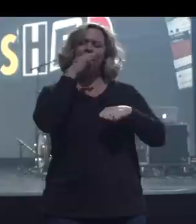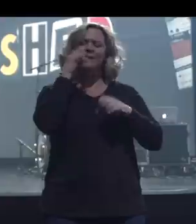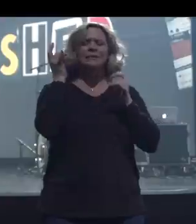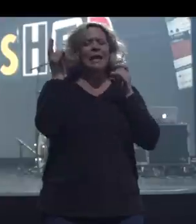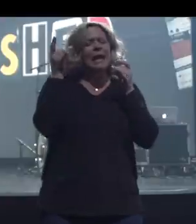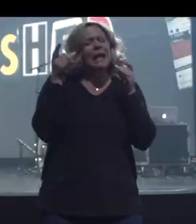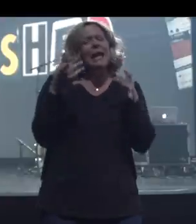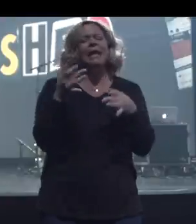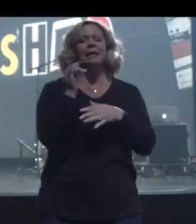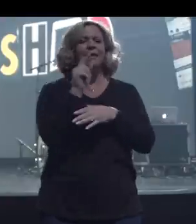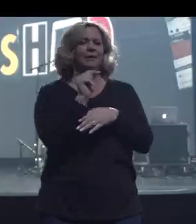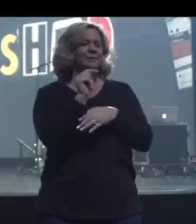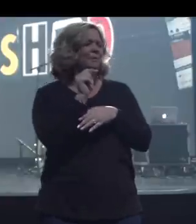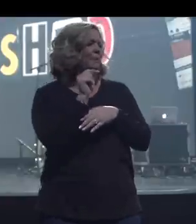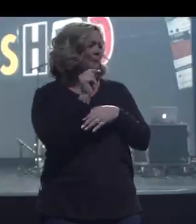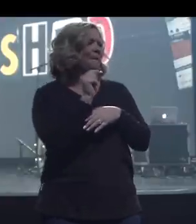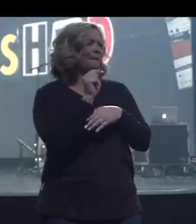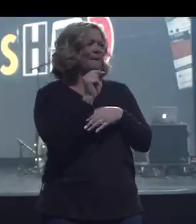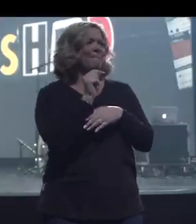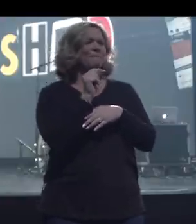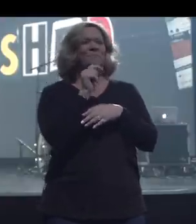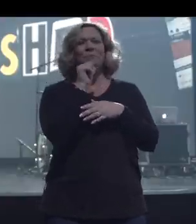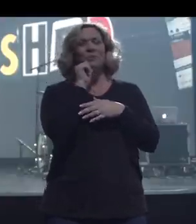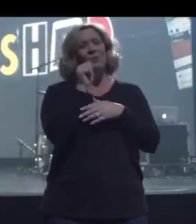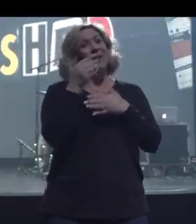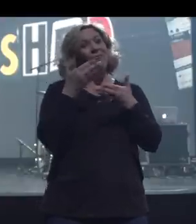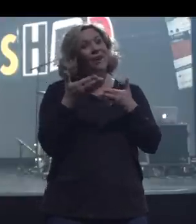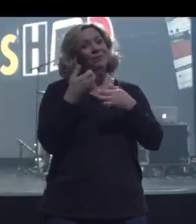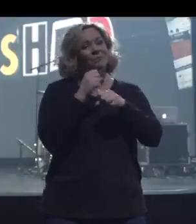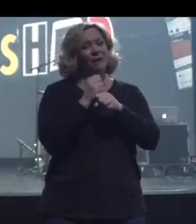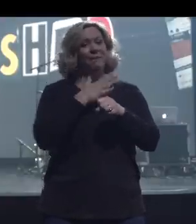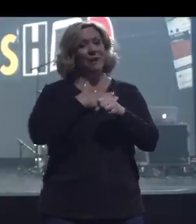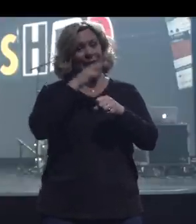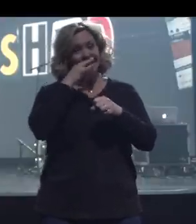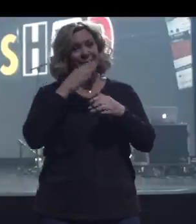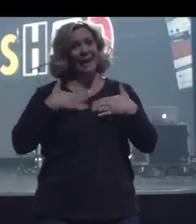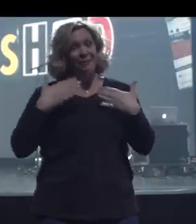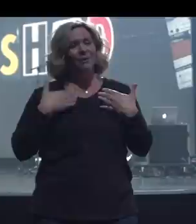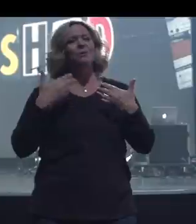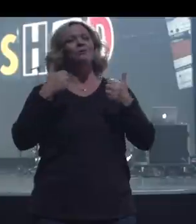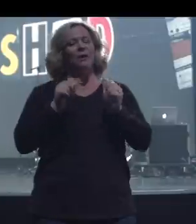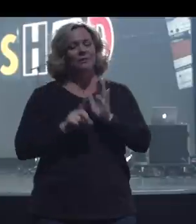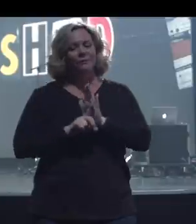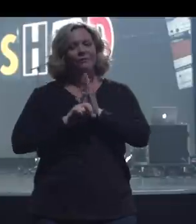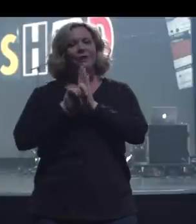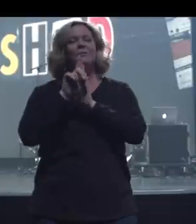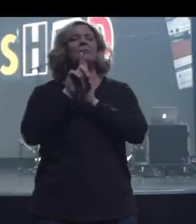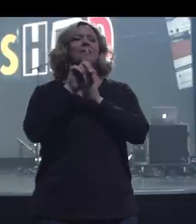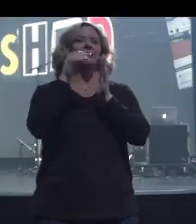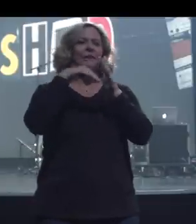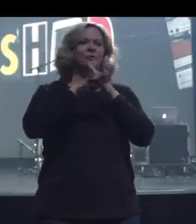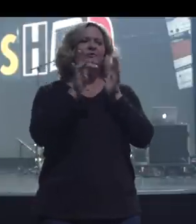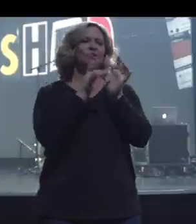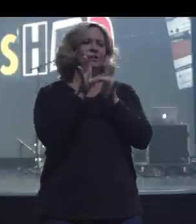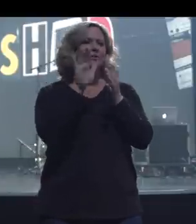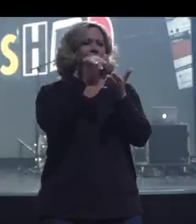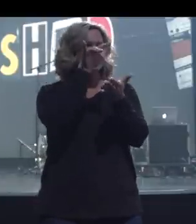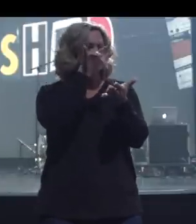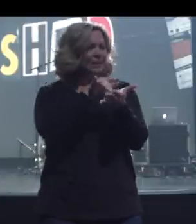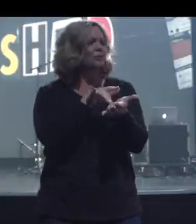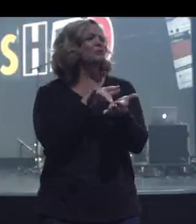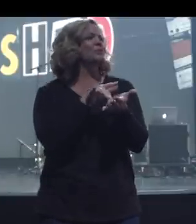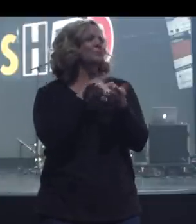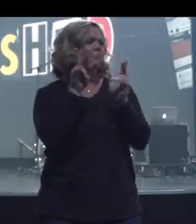this. But we're not there to make our kids happy. We're here to develop them into Jesus-centered people that can